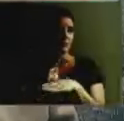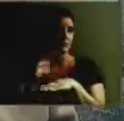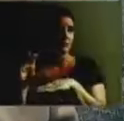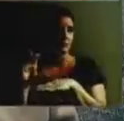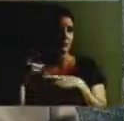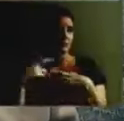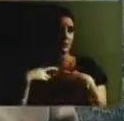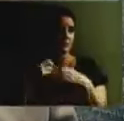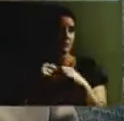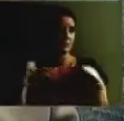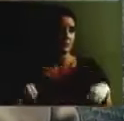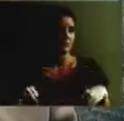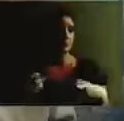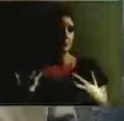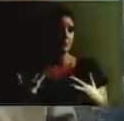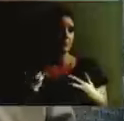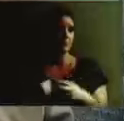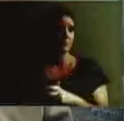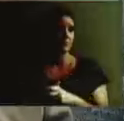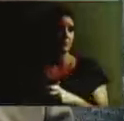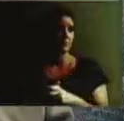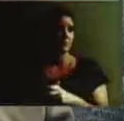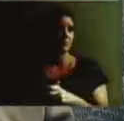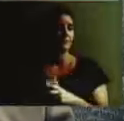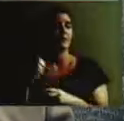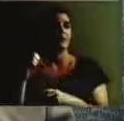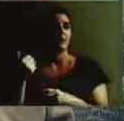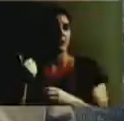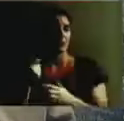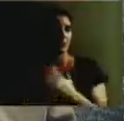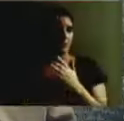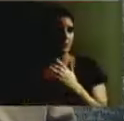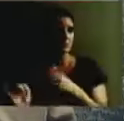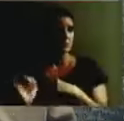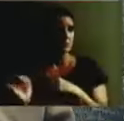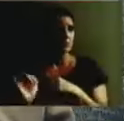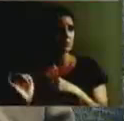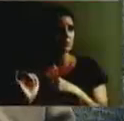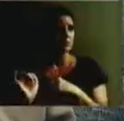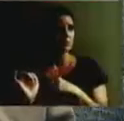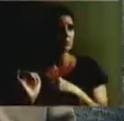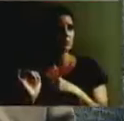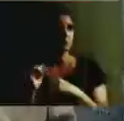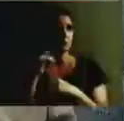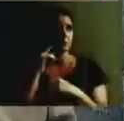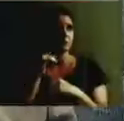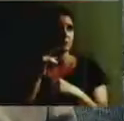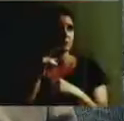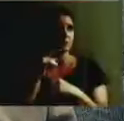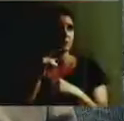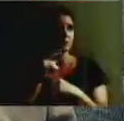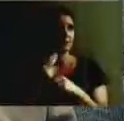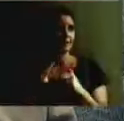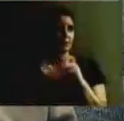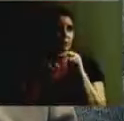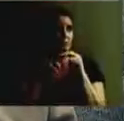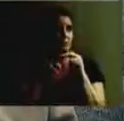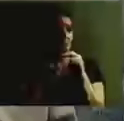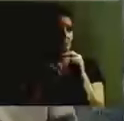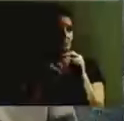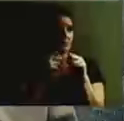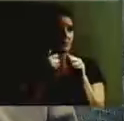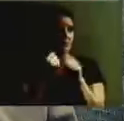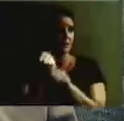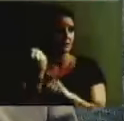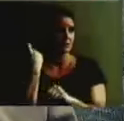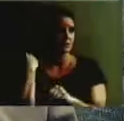retirement system. That doesn't include, there's other expenses when you look at line items that have increased from